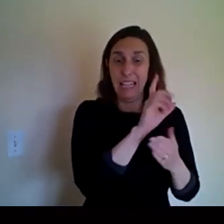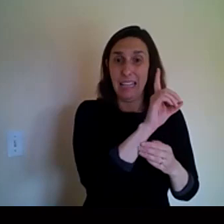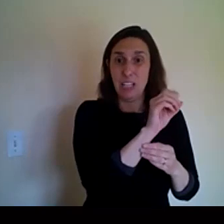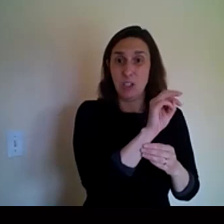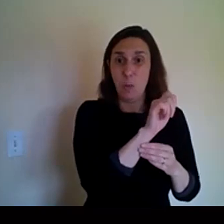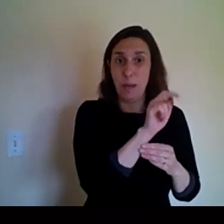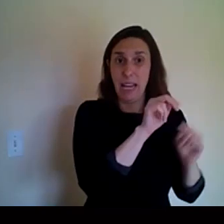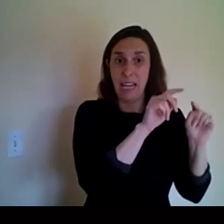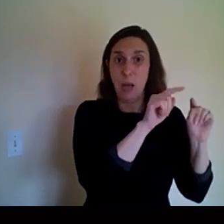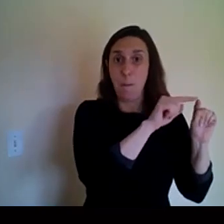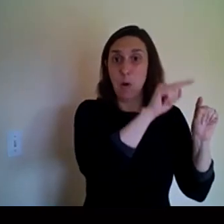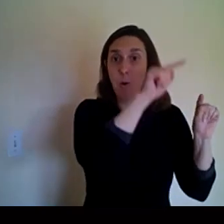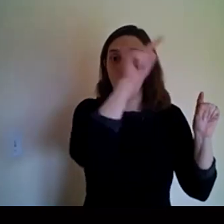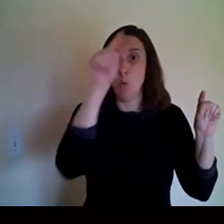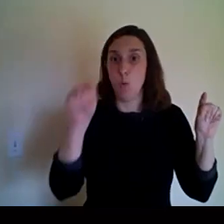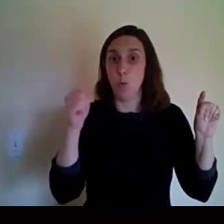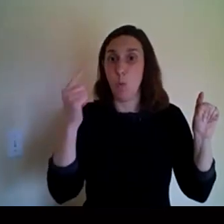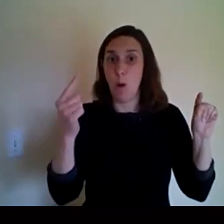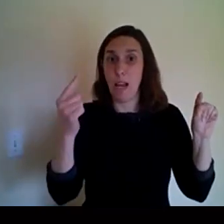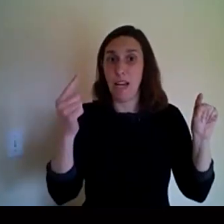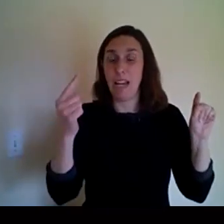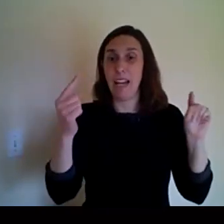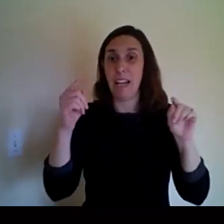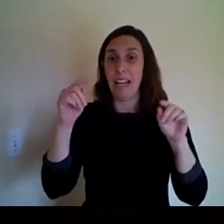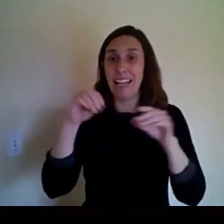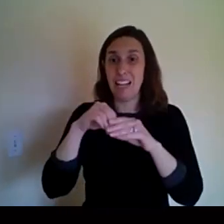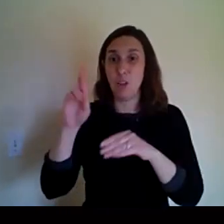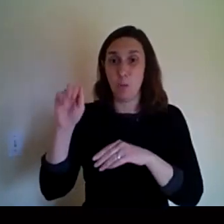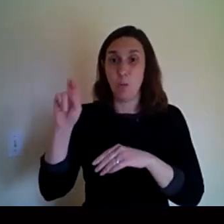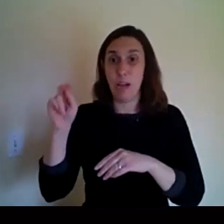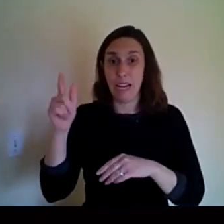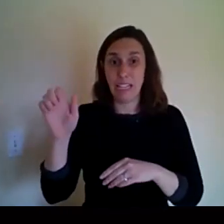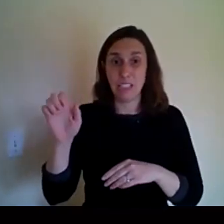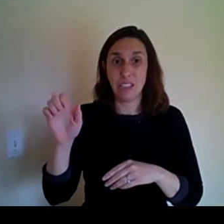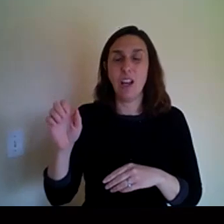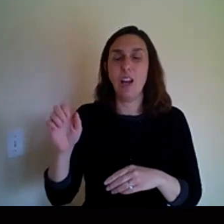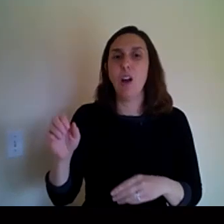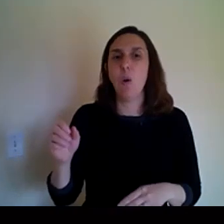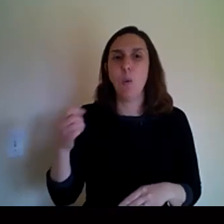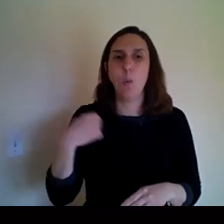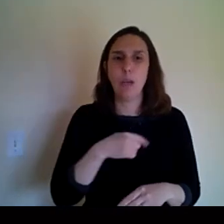what we knew as the horizontal line test.